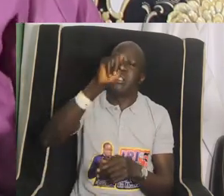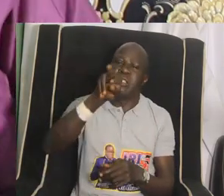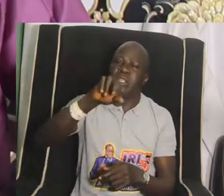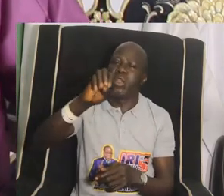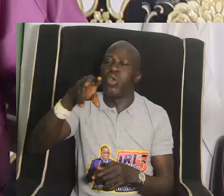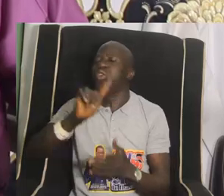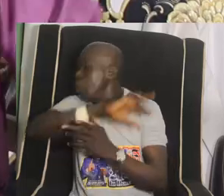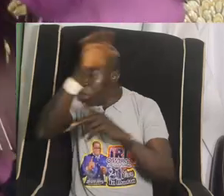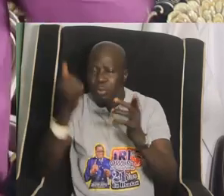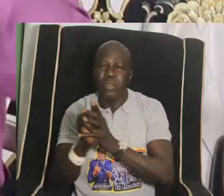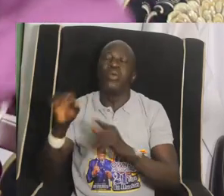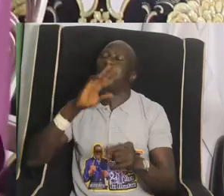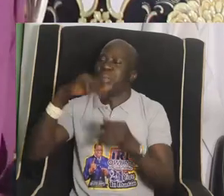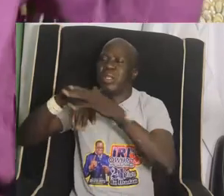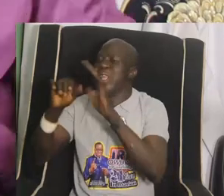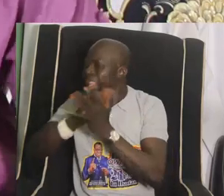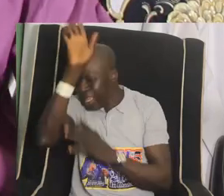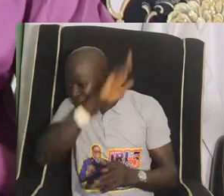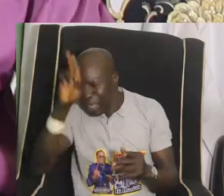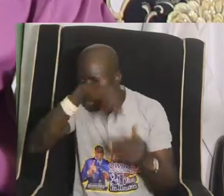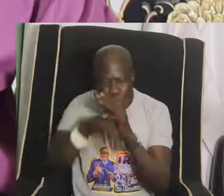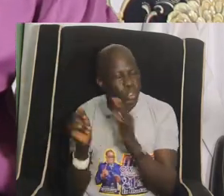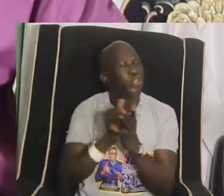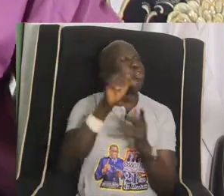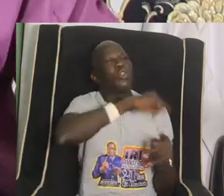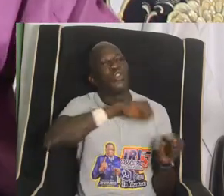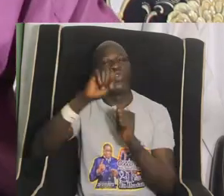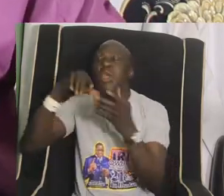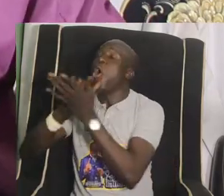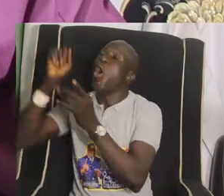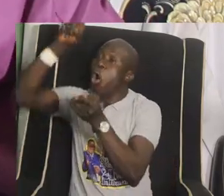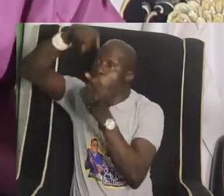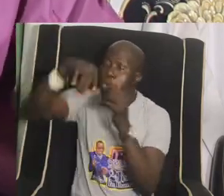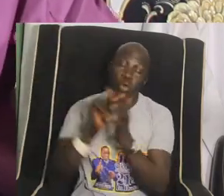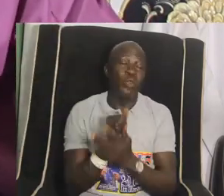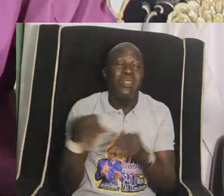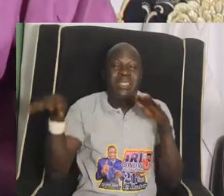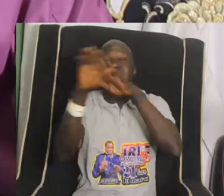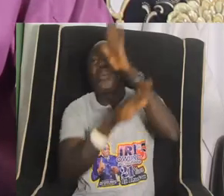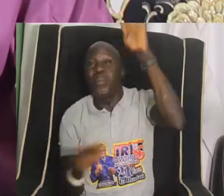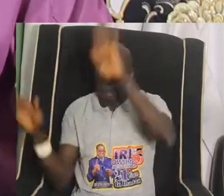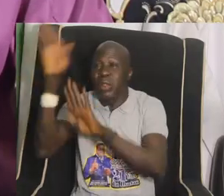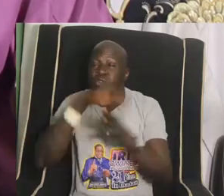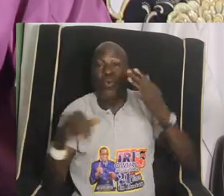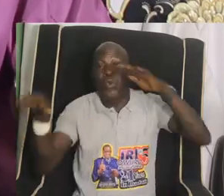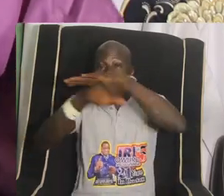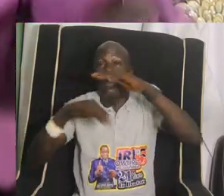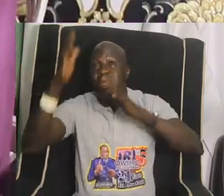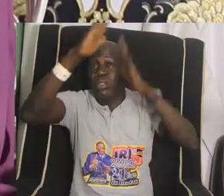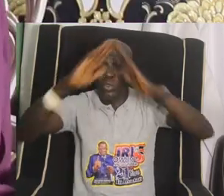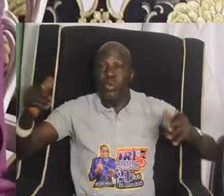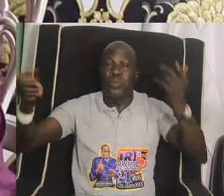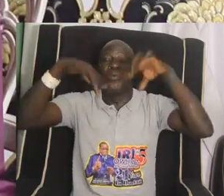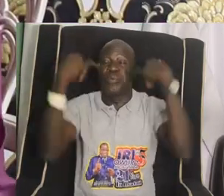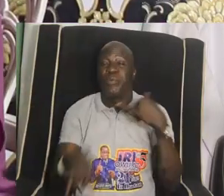Joachim njoba. Joachim reign as a king. Ori ipo oba lo. But couldn't use the throne. Afigba ti ogun agbe ori ese. Until the battle of his roof.